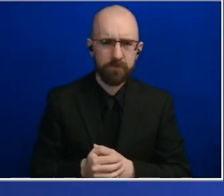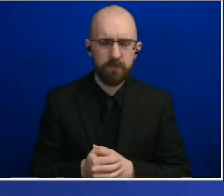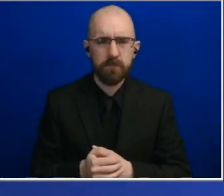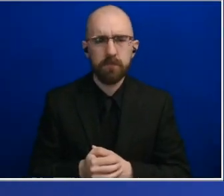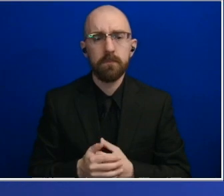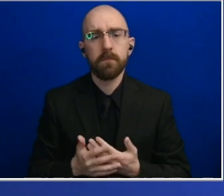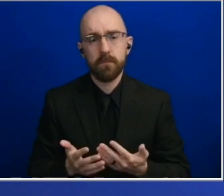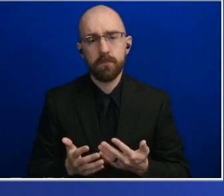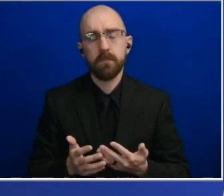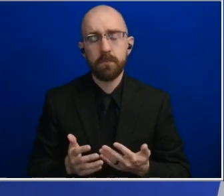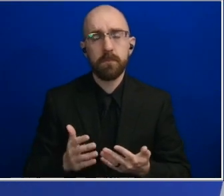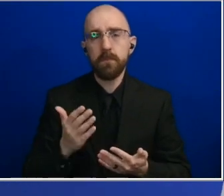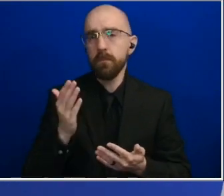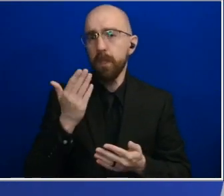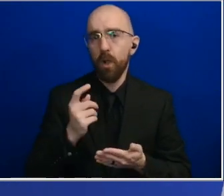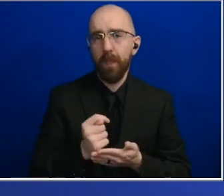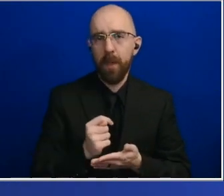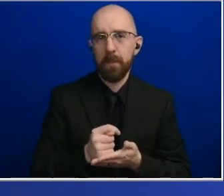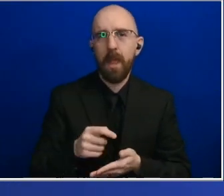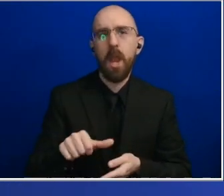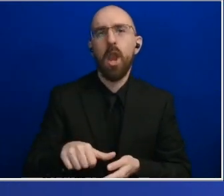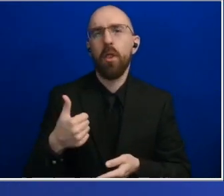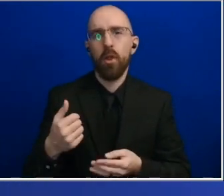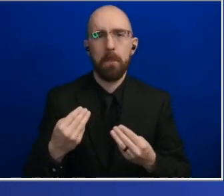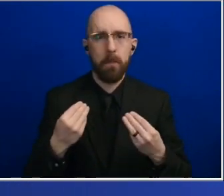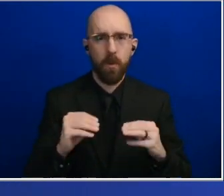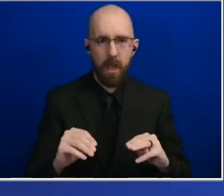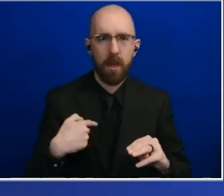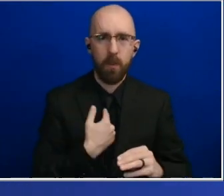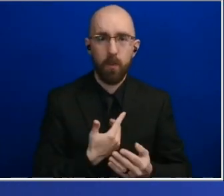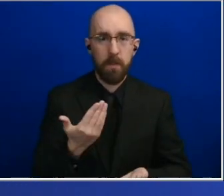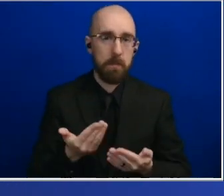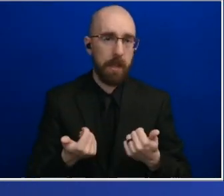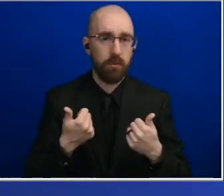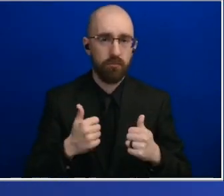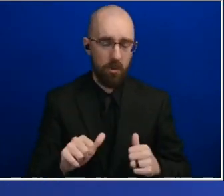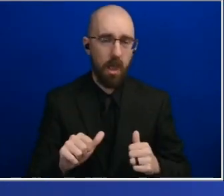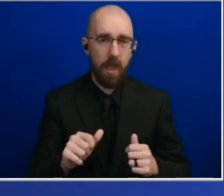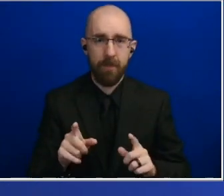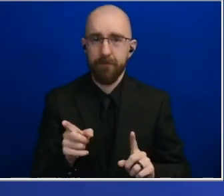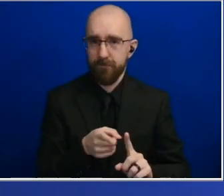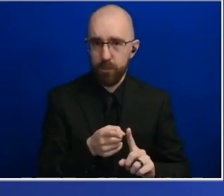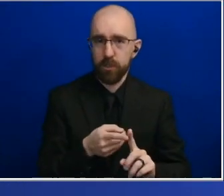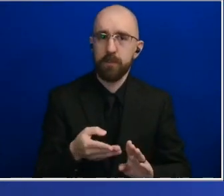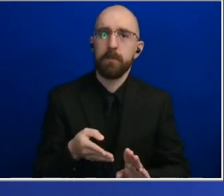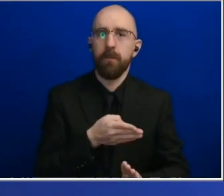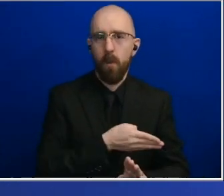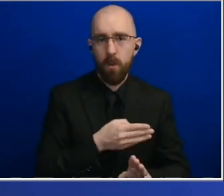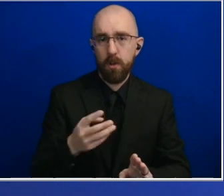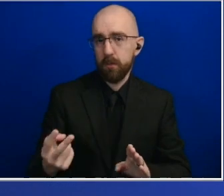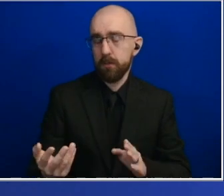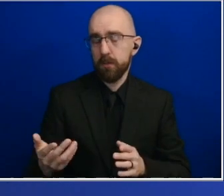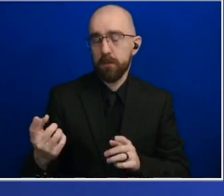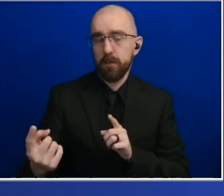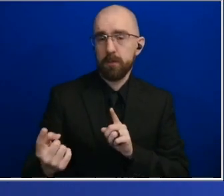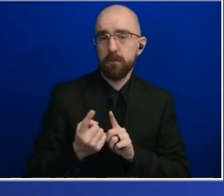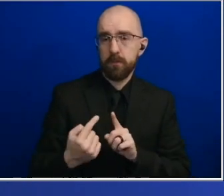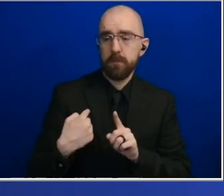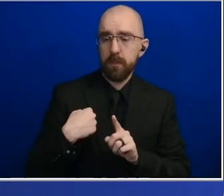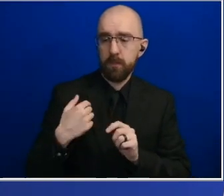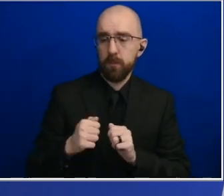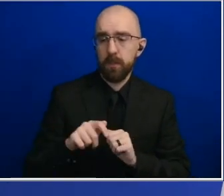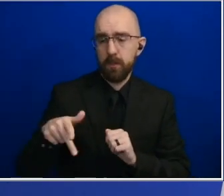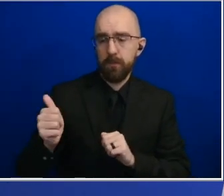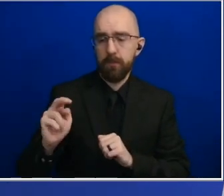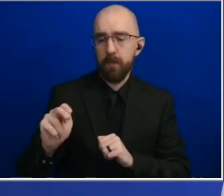Mirror therapy is another one of the modalities that we may try, first if somebody comes to see me with phantom limb pain. And the idea